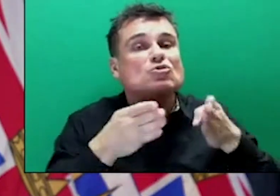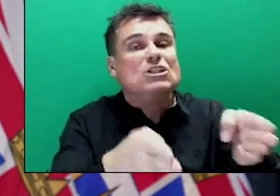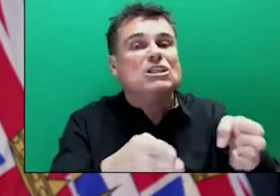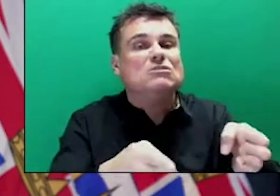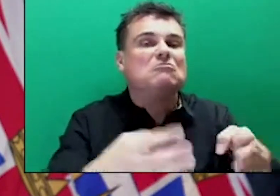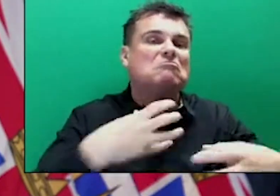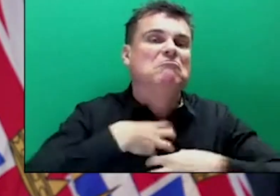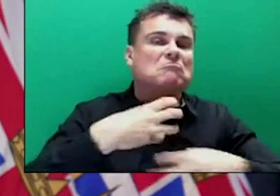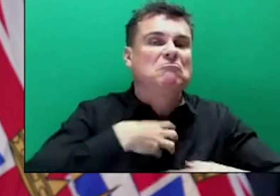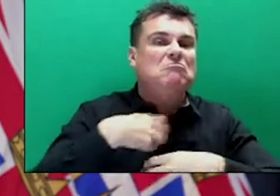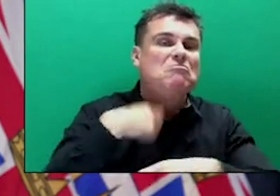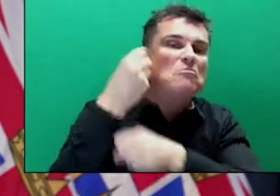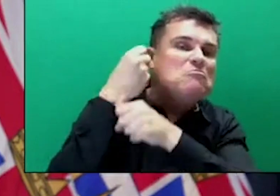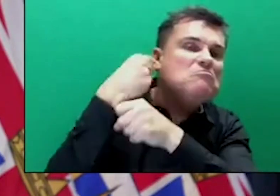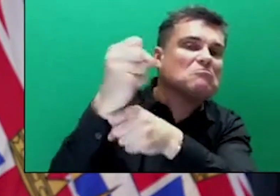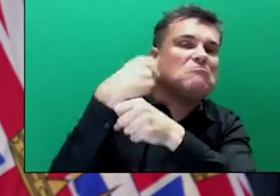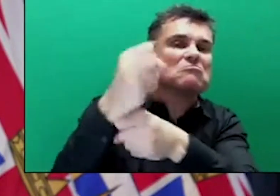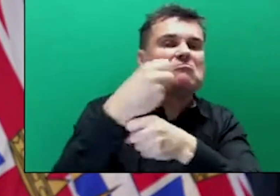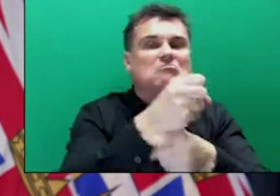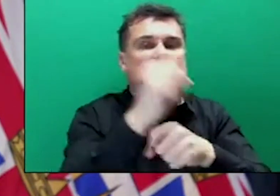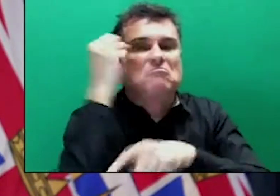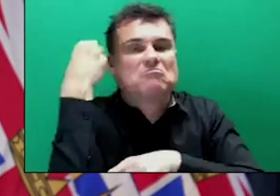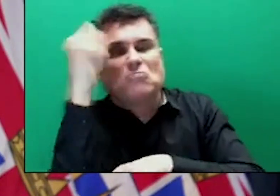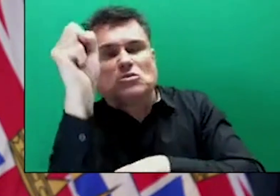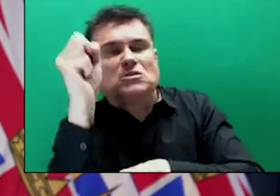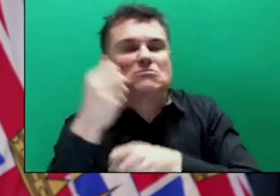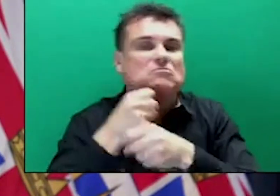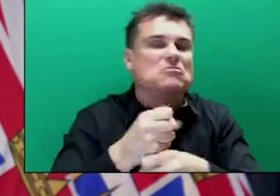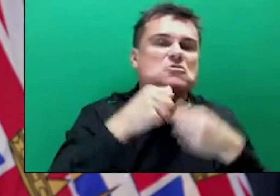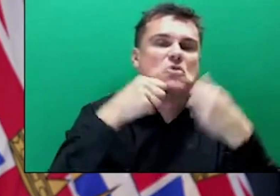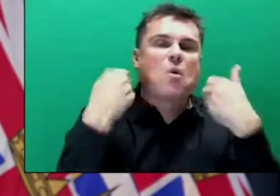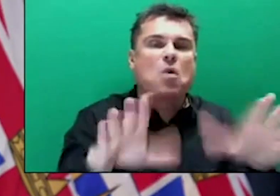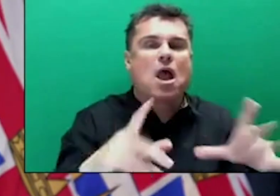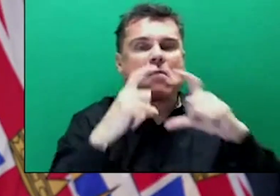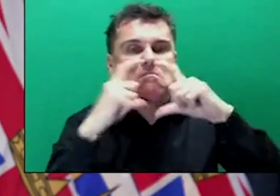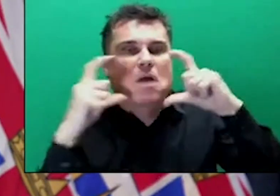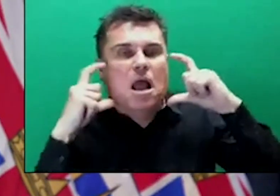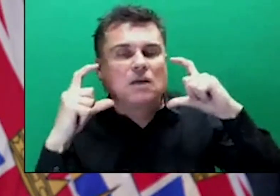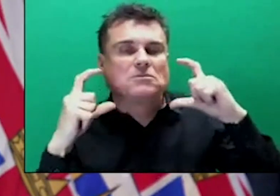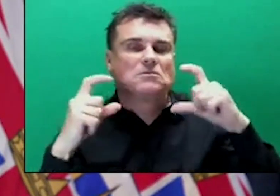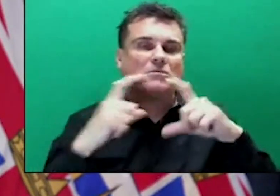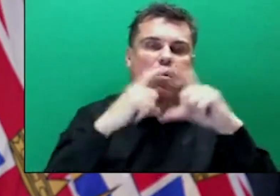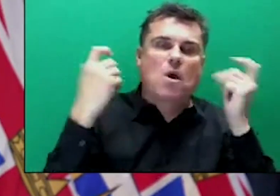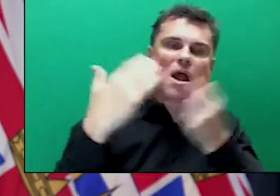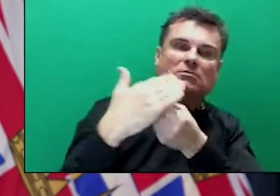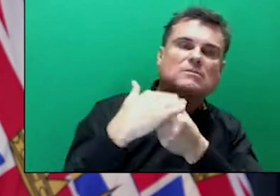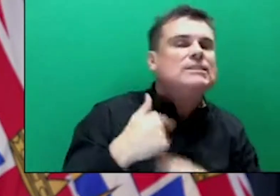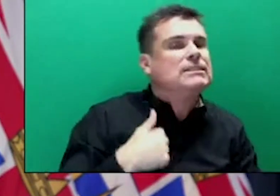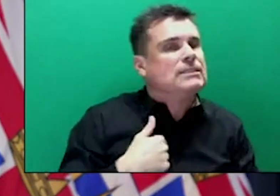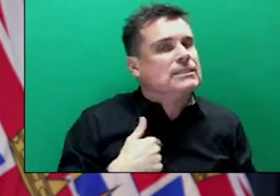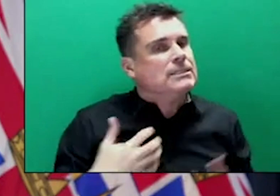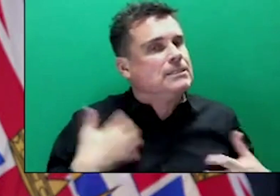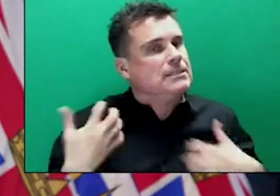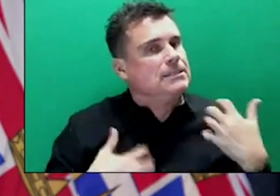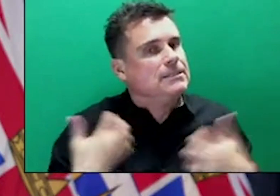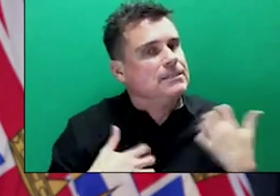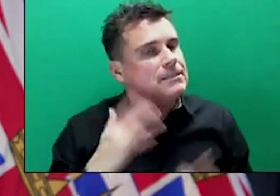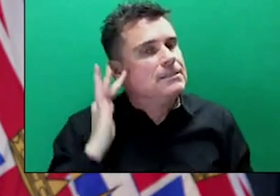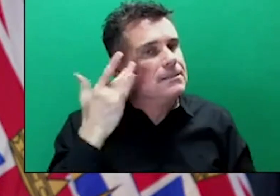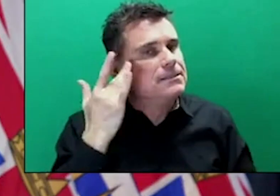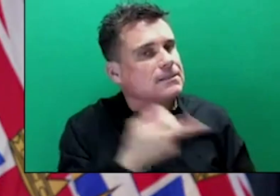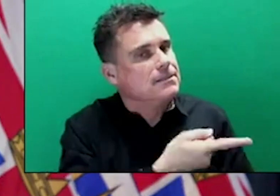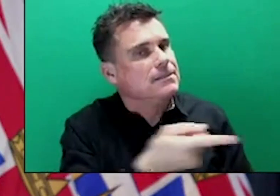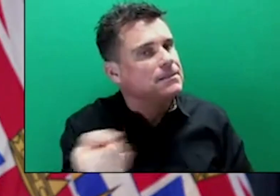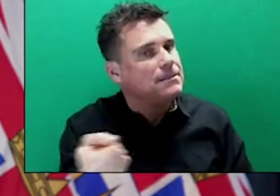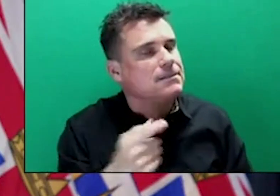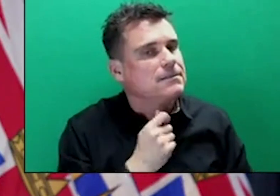increase one's outrage factor, especially when I know there are people who are working day and night in our healthcare system, caring